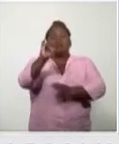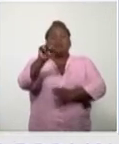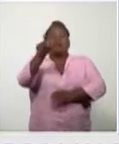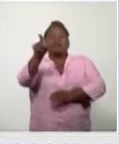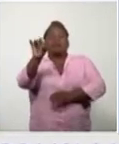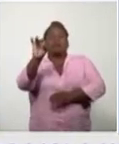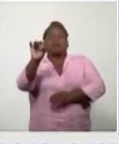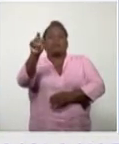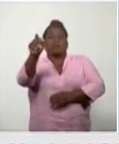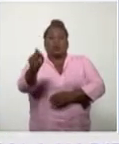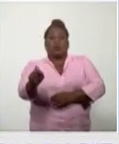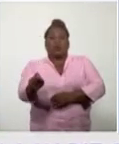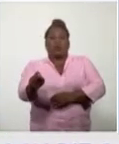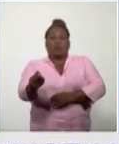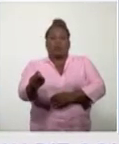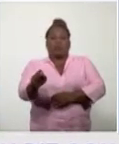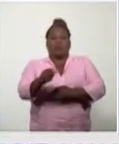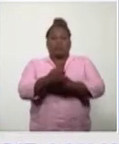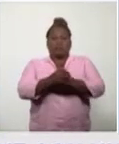1,617 people.